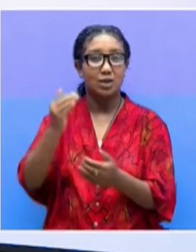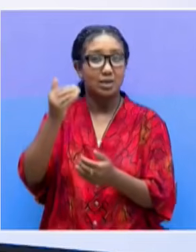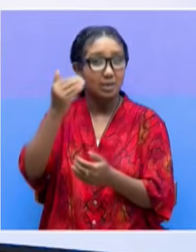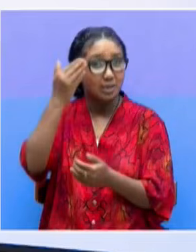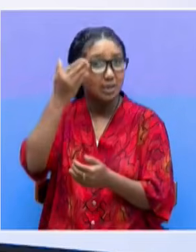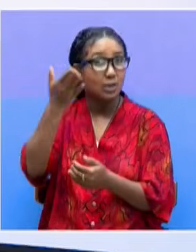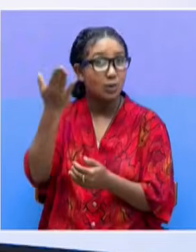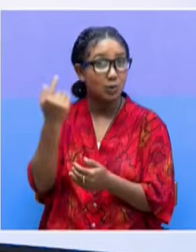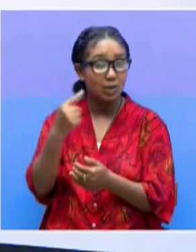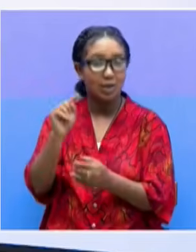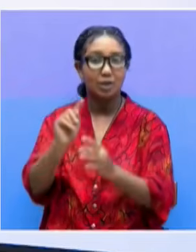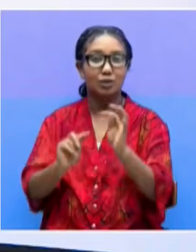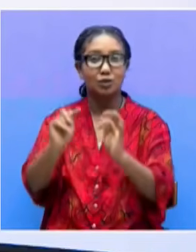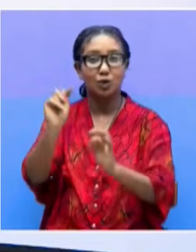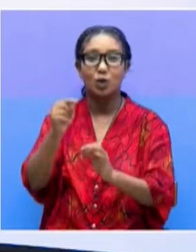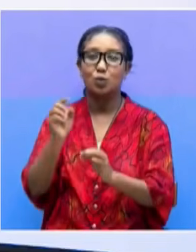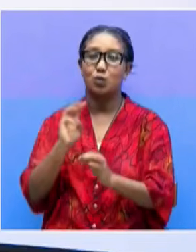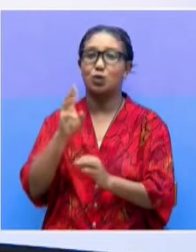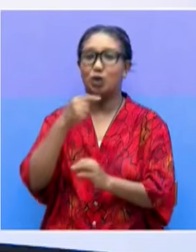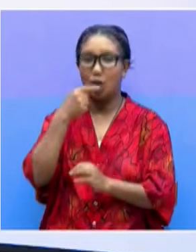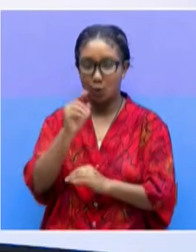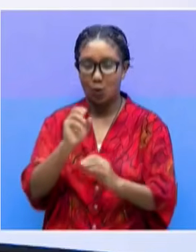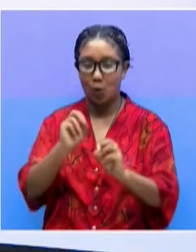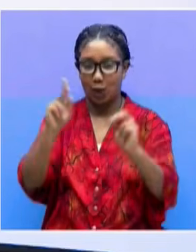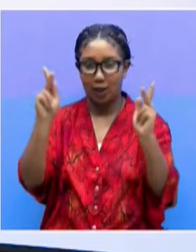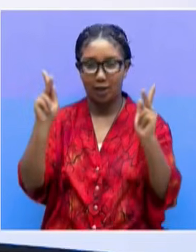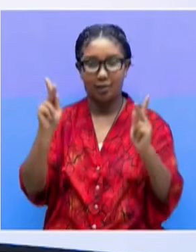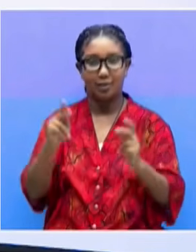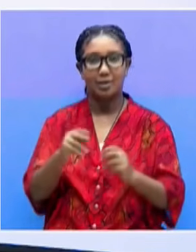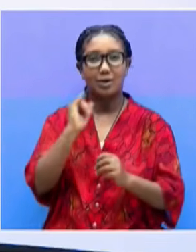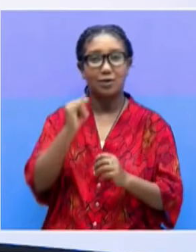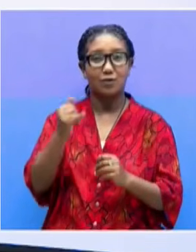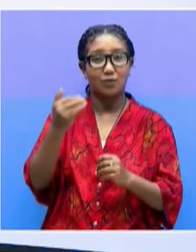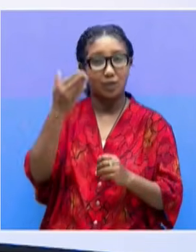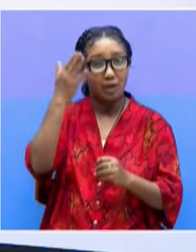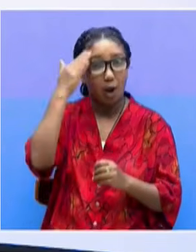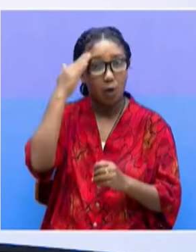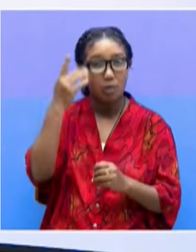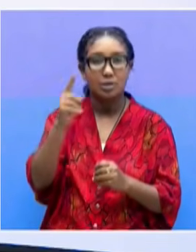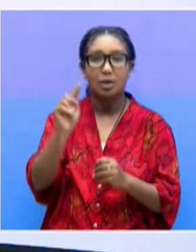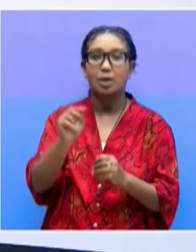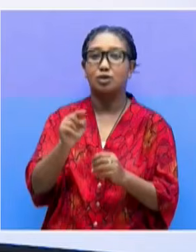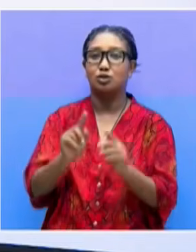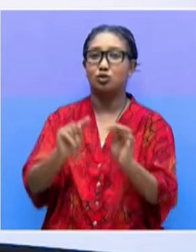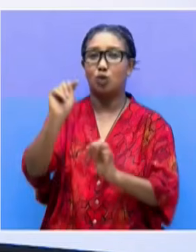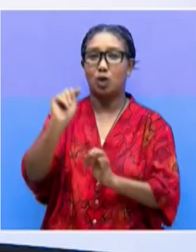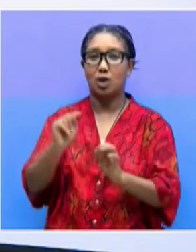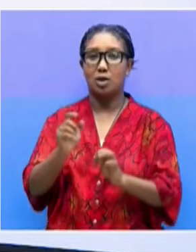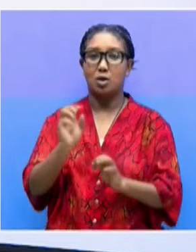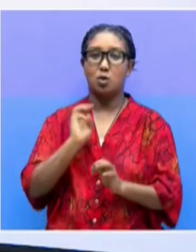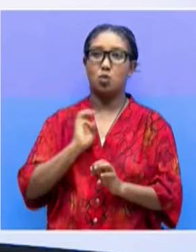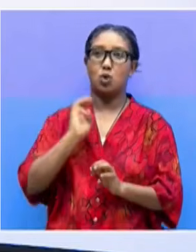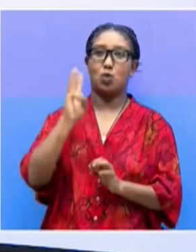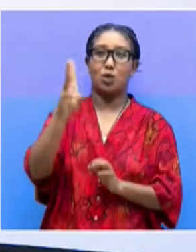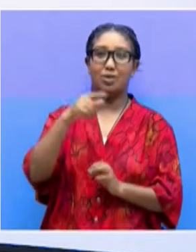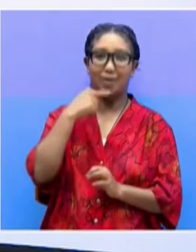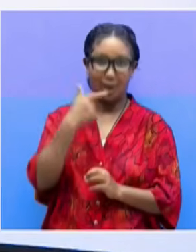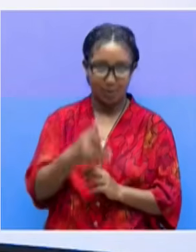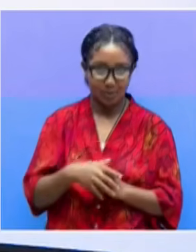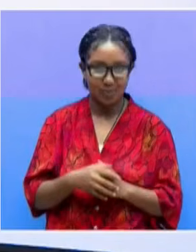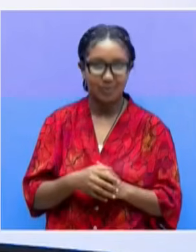the story, we would tell you. Okay? If we know the story, we will tell